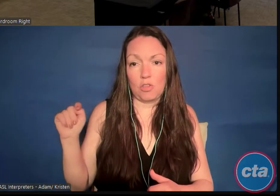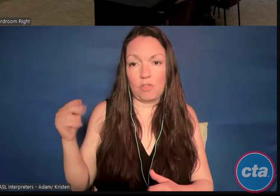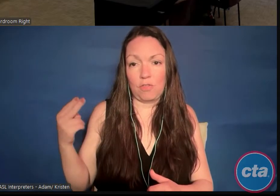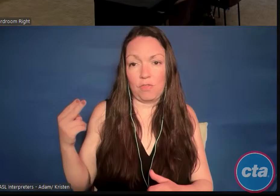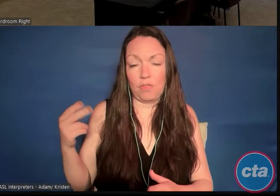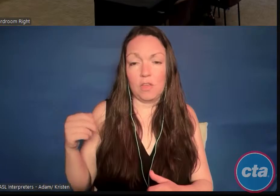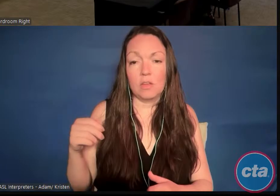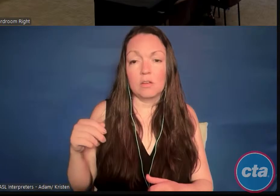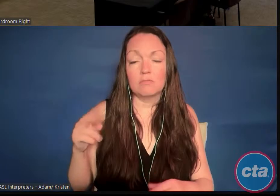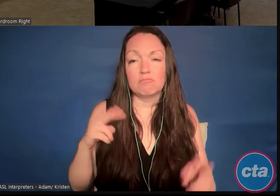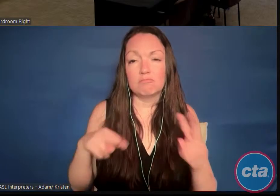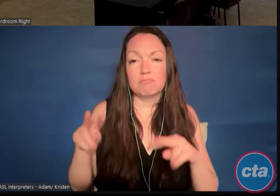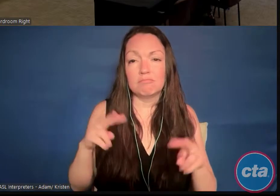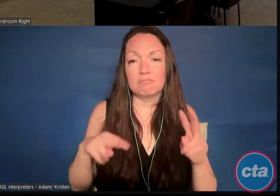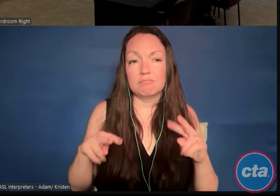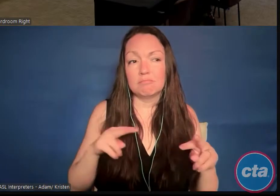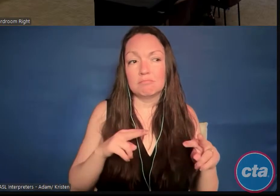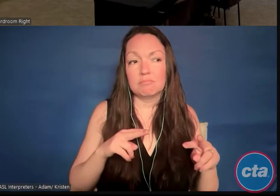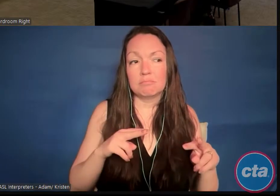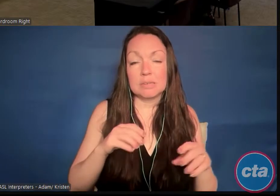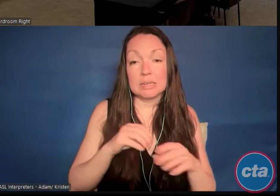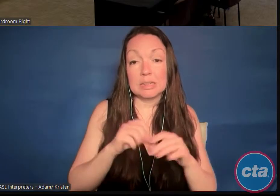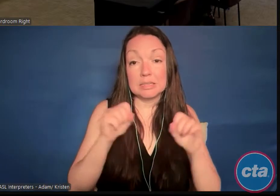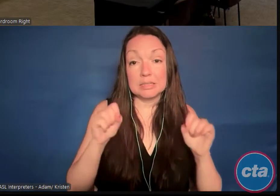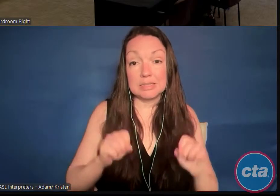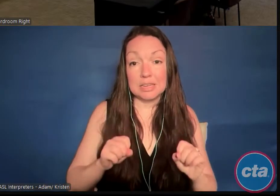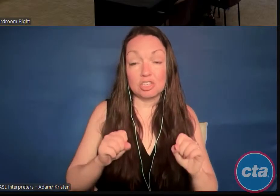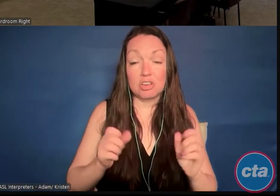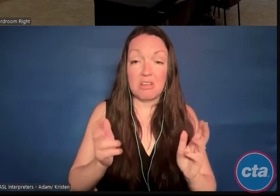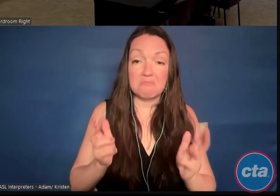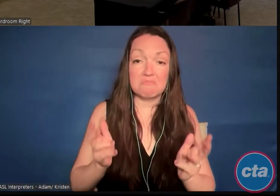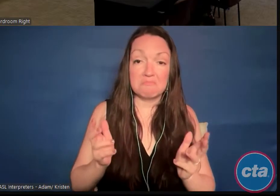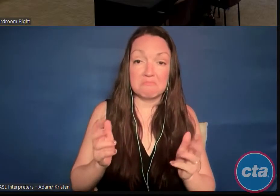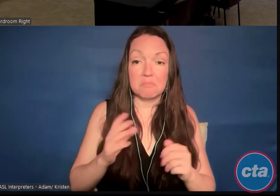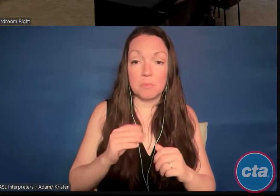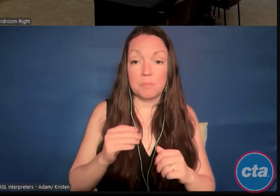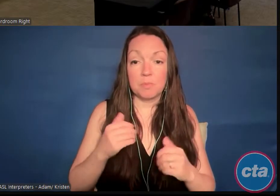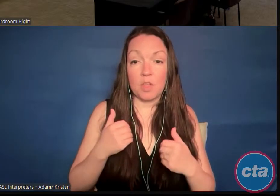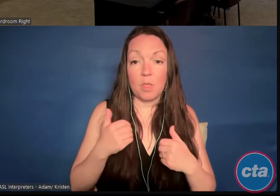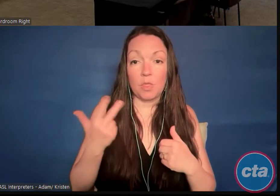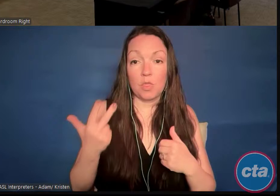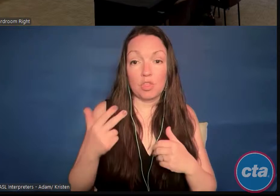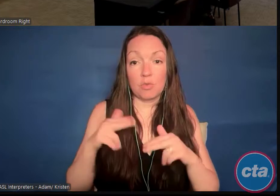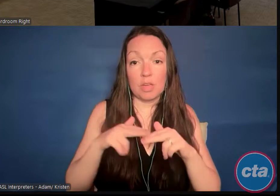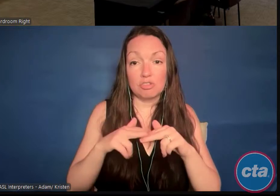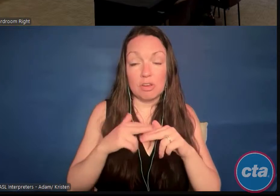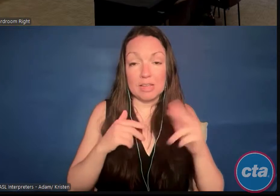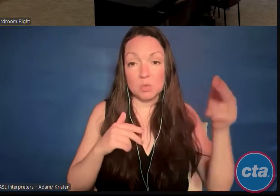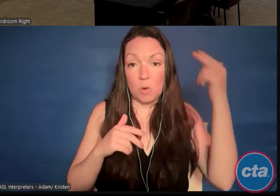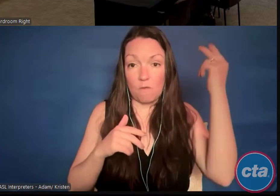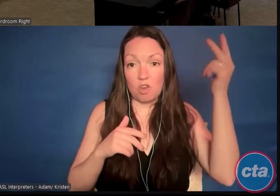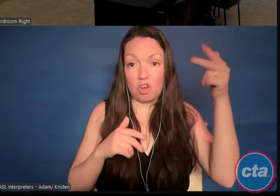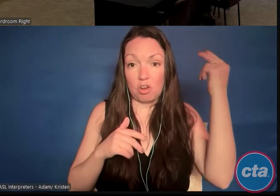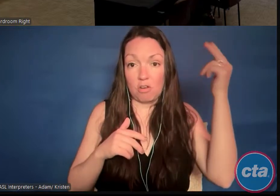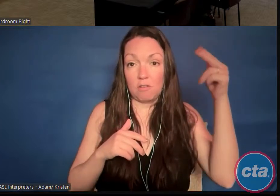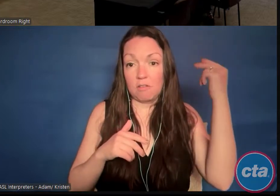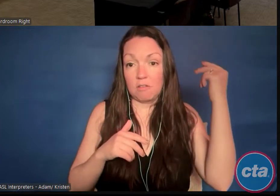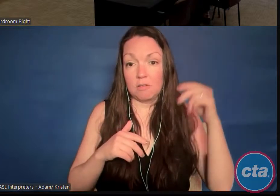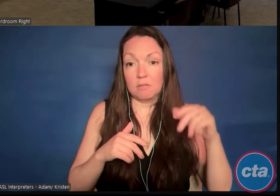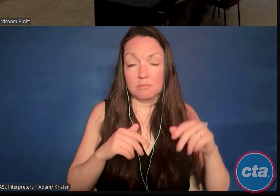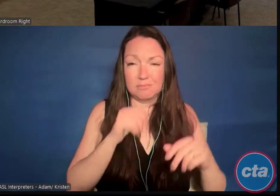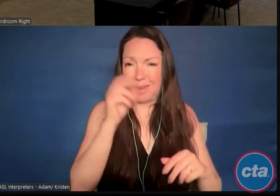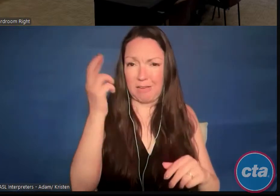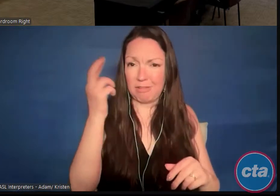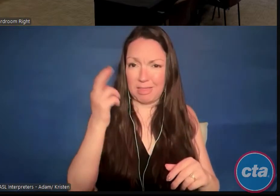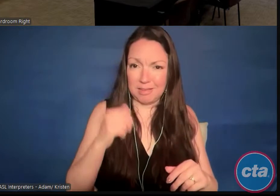taking a little sneak peek of one of them, and we were in the station having a whole conversation about something, and we had 3 trains come over us, and like nobody realized they were